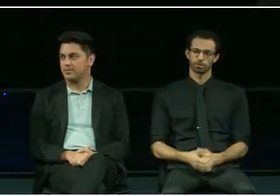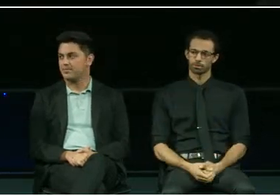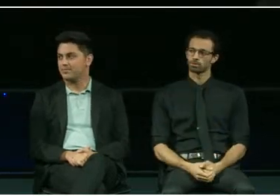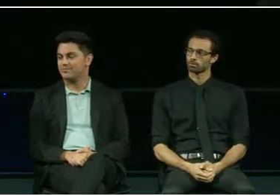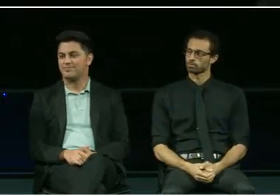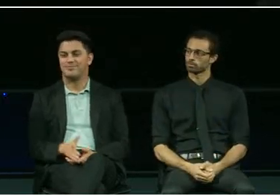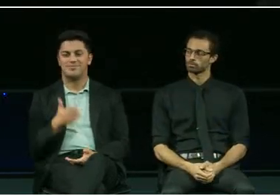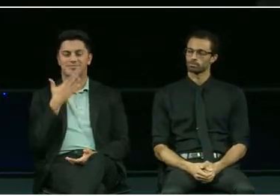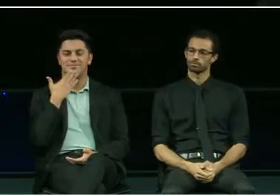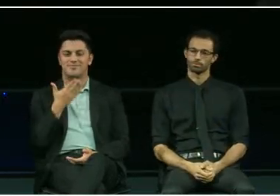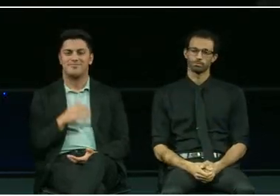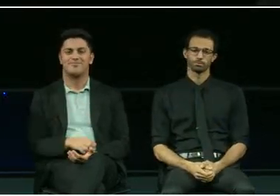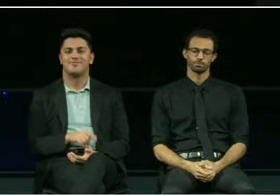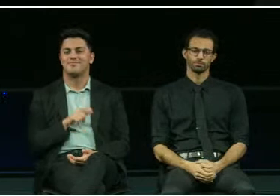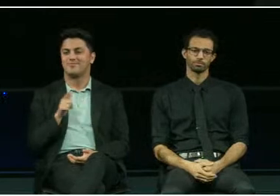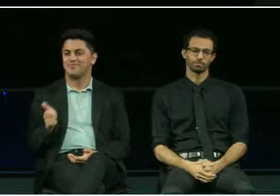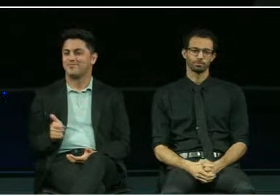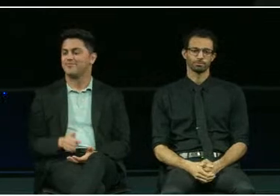Great, thank you.